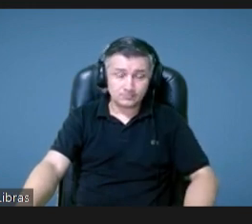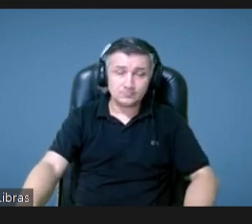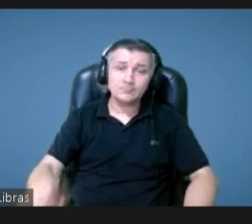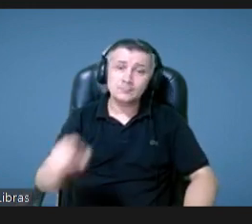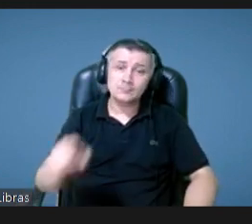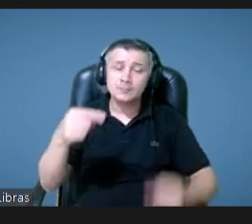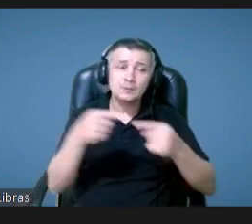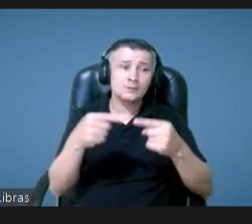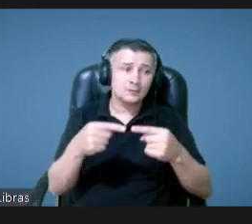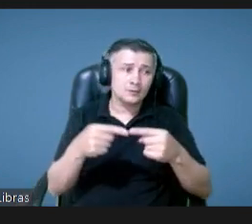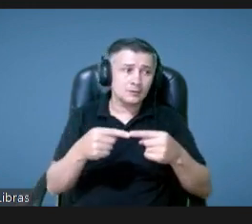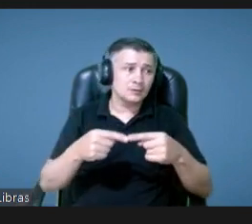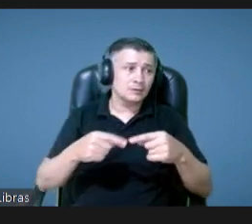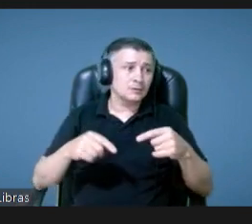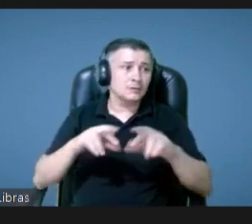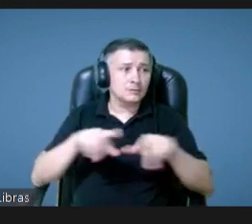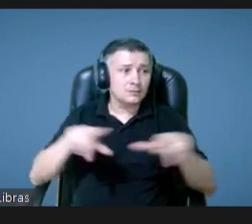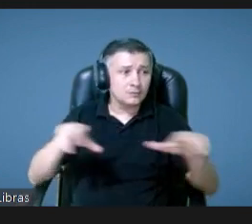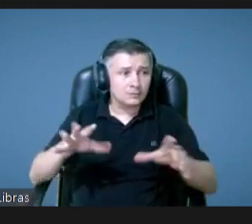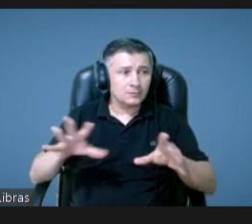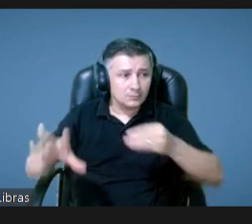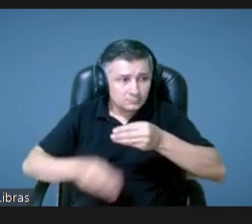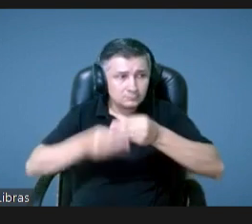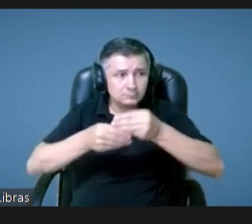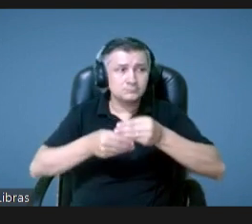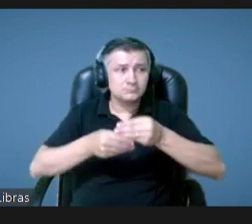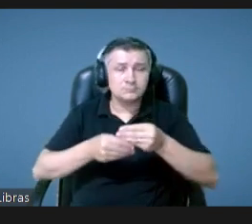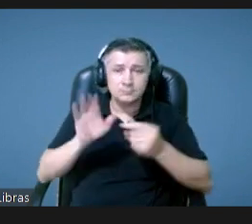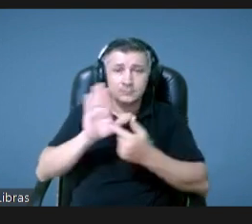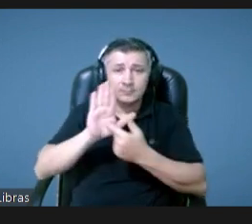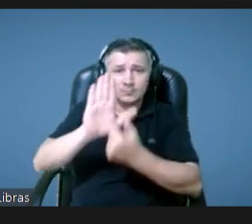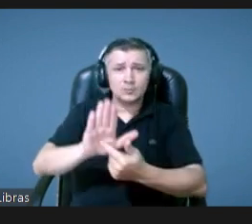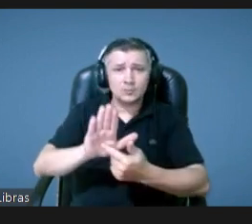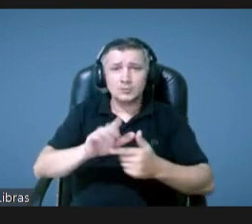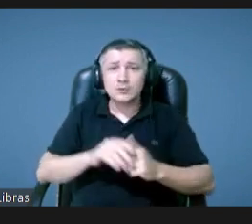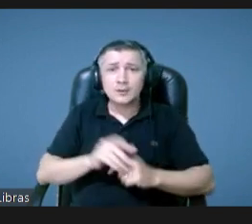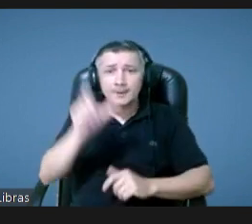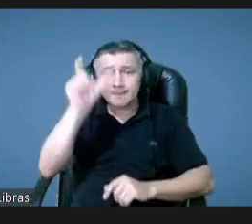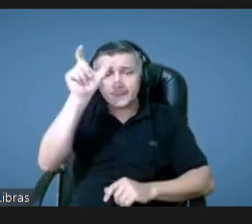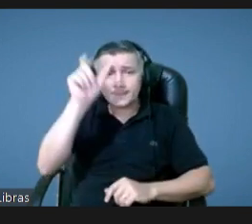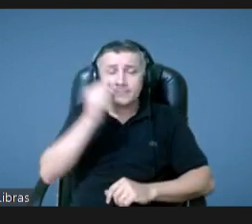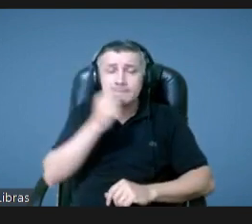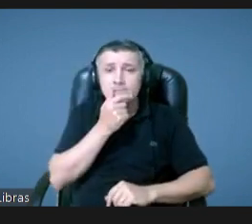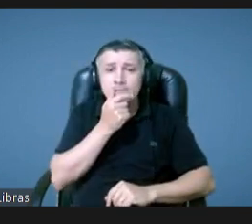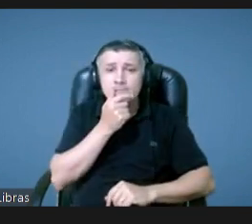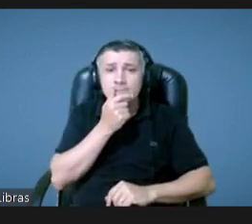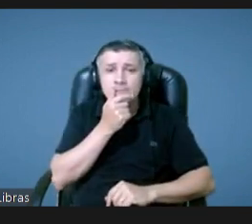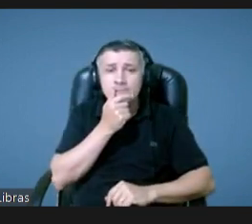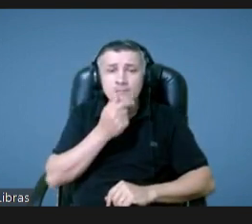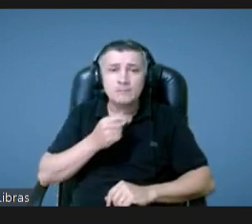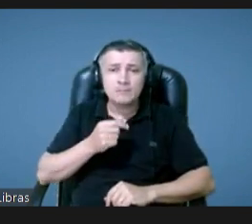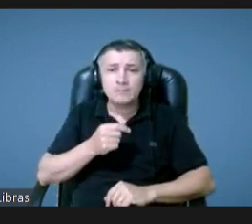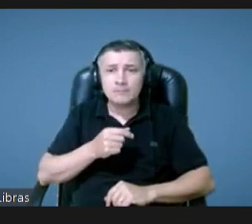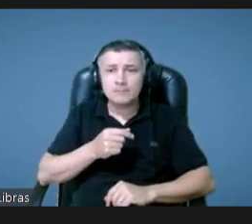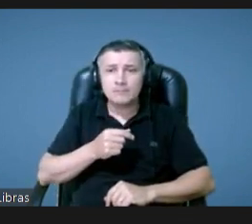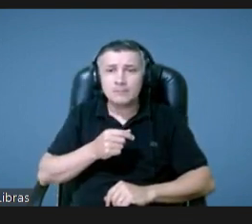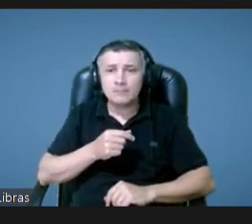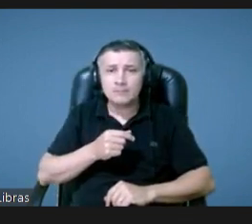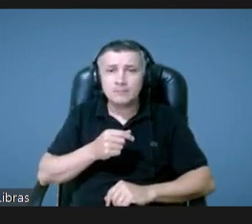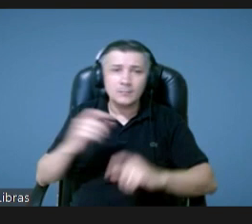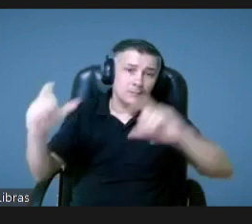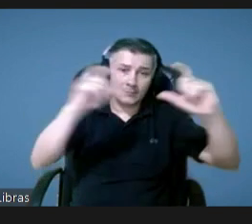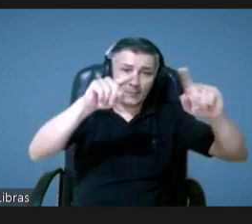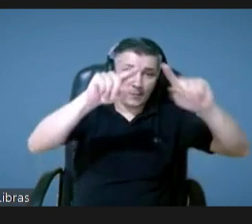And I will begin with the real estate development business. On the upper